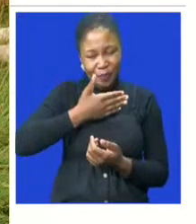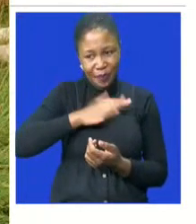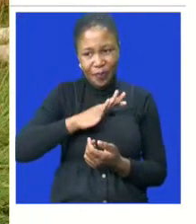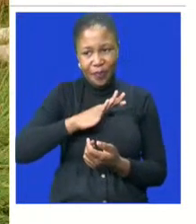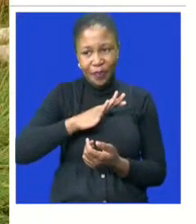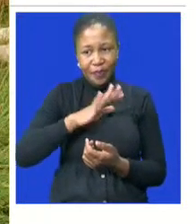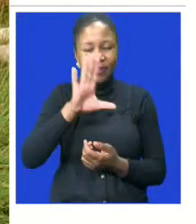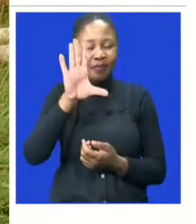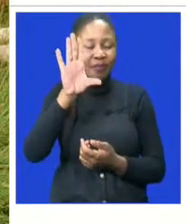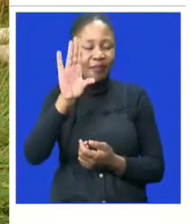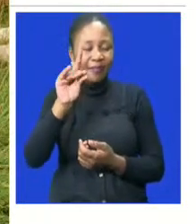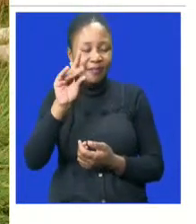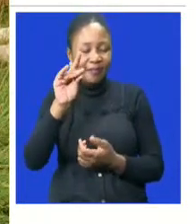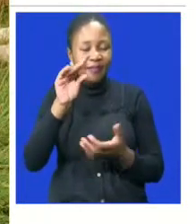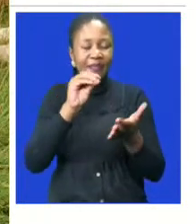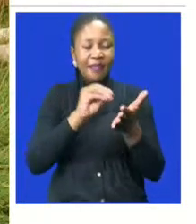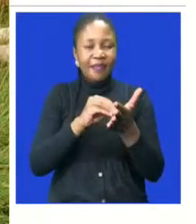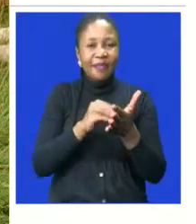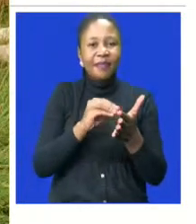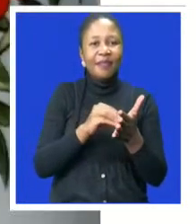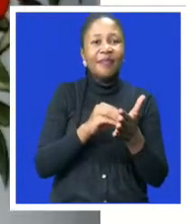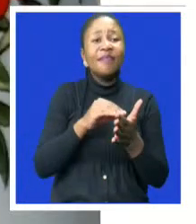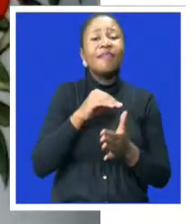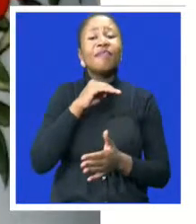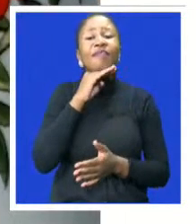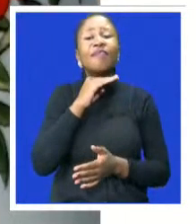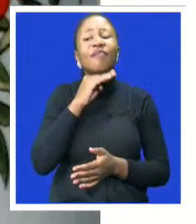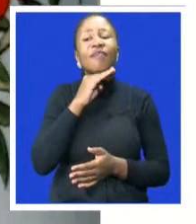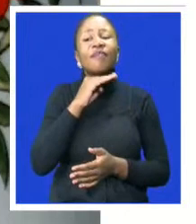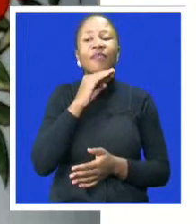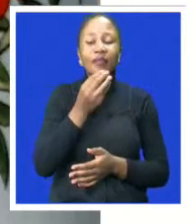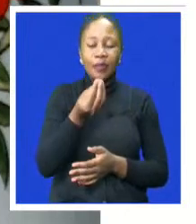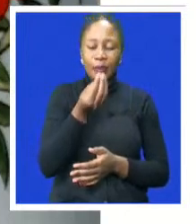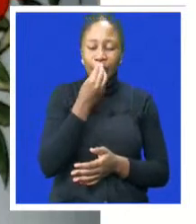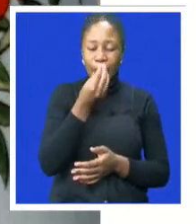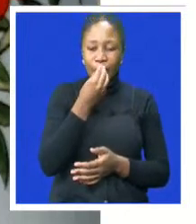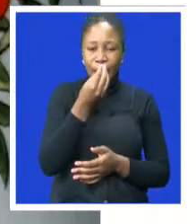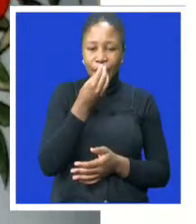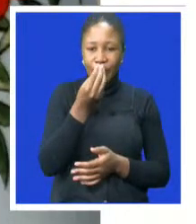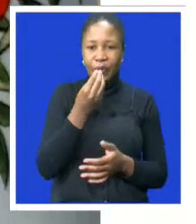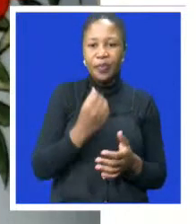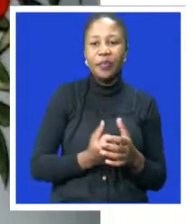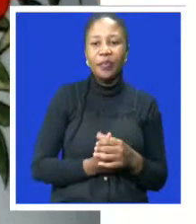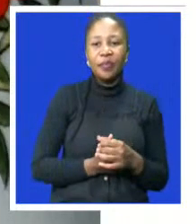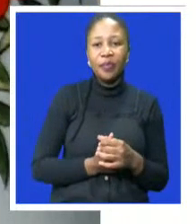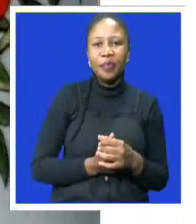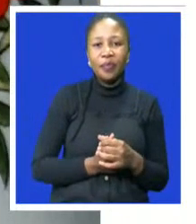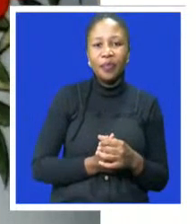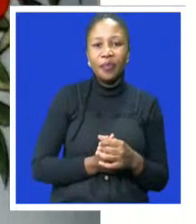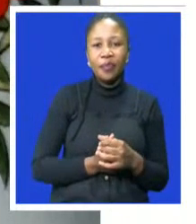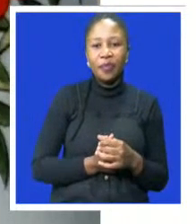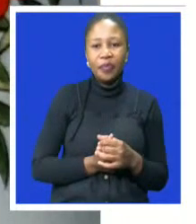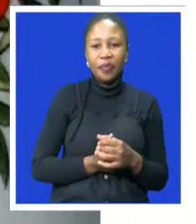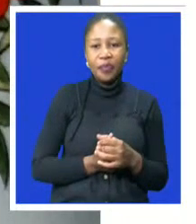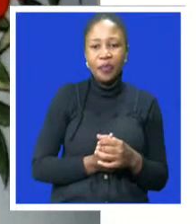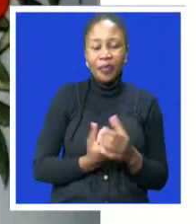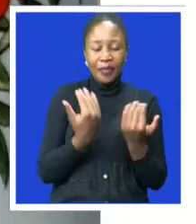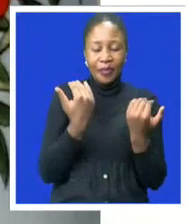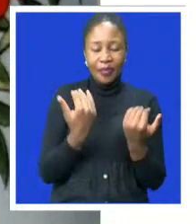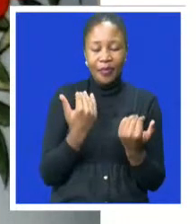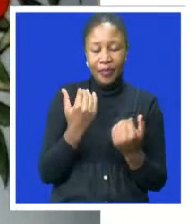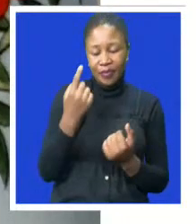eat. Okay? Good. Look at Sipho there. What is Sipho